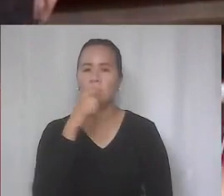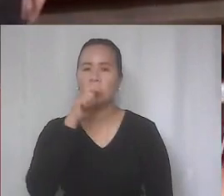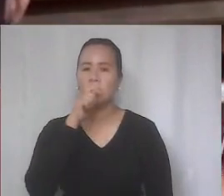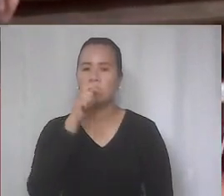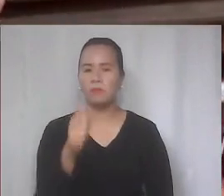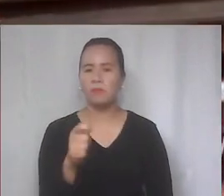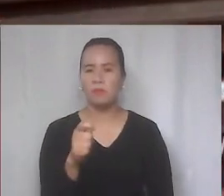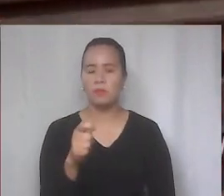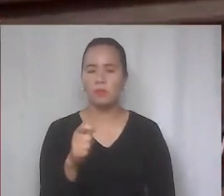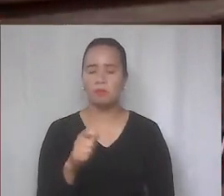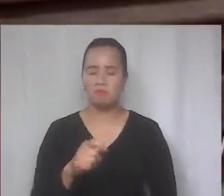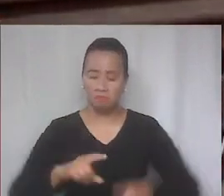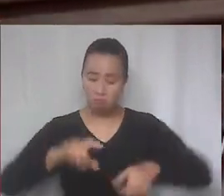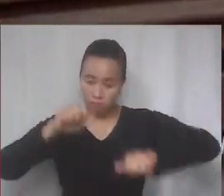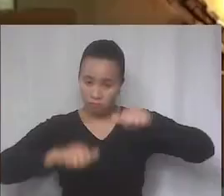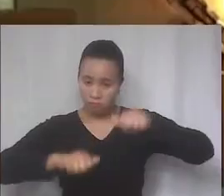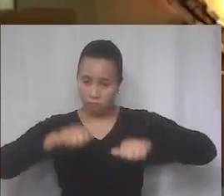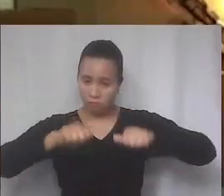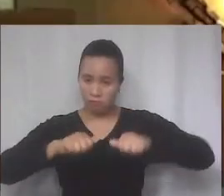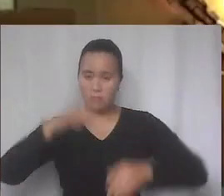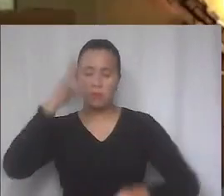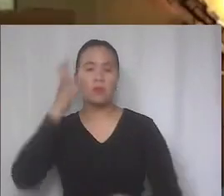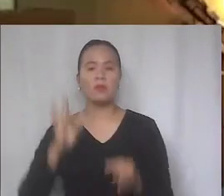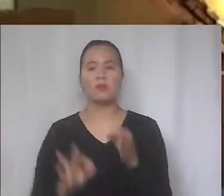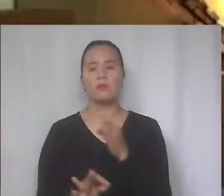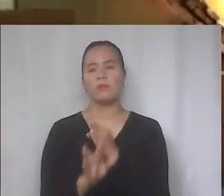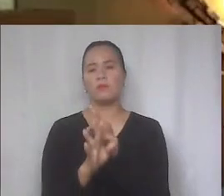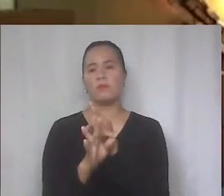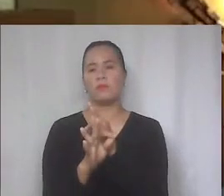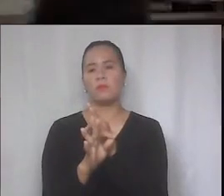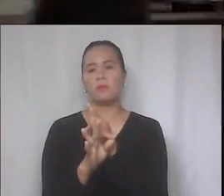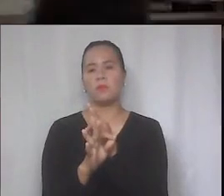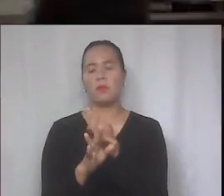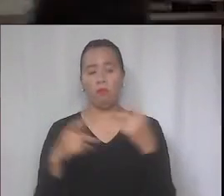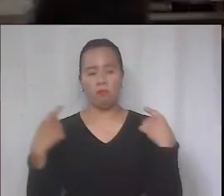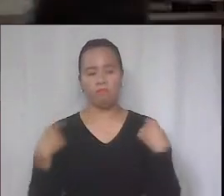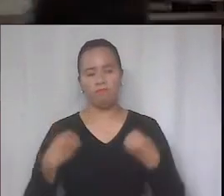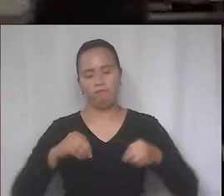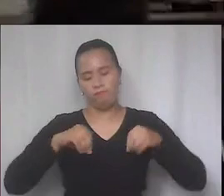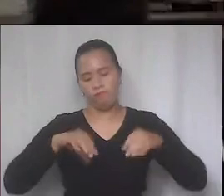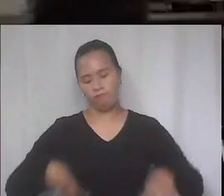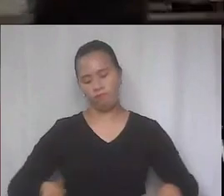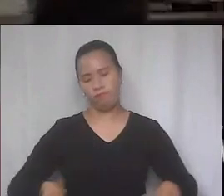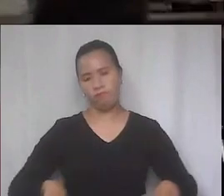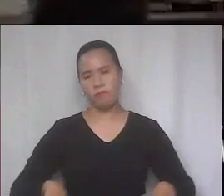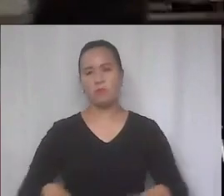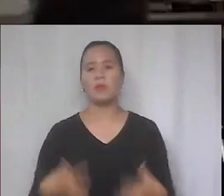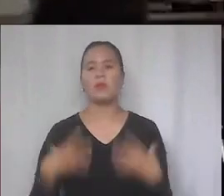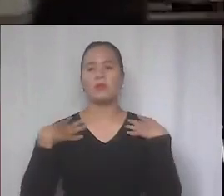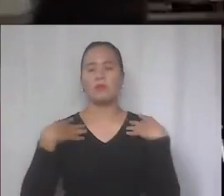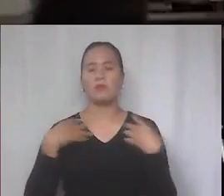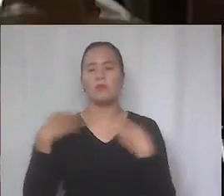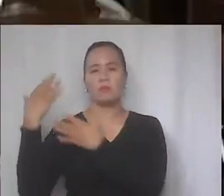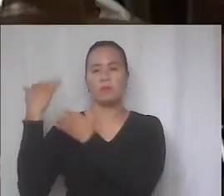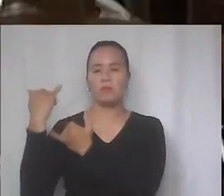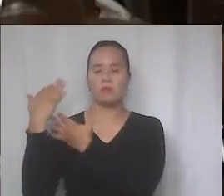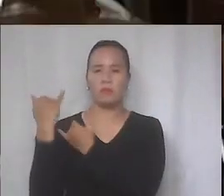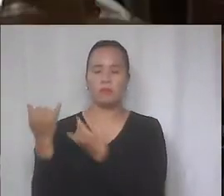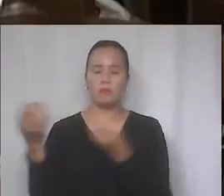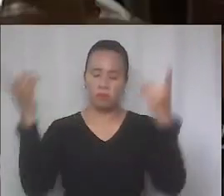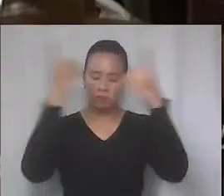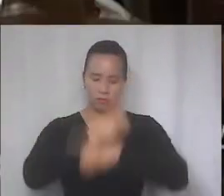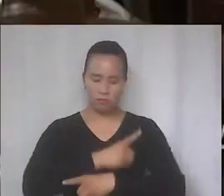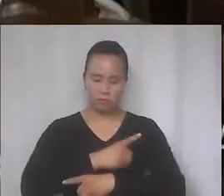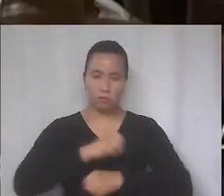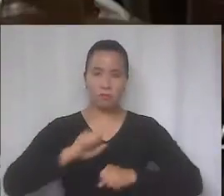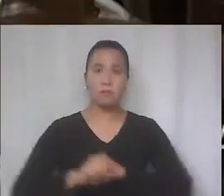doubt, the faith. Where there is despair, hope. Where there is darkness, light.